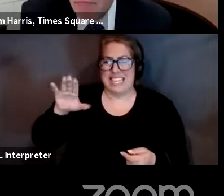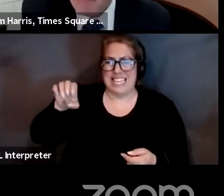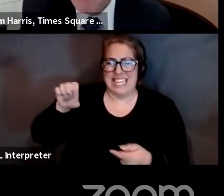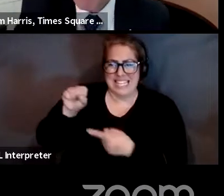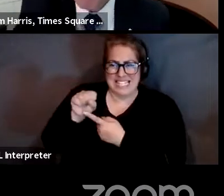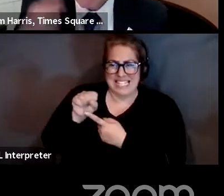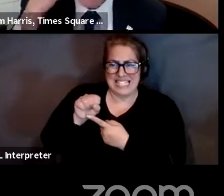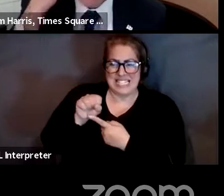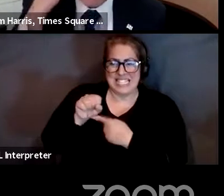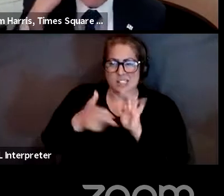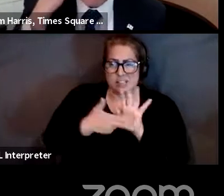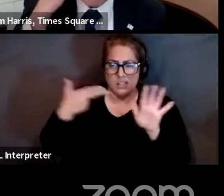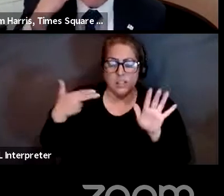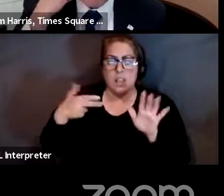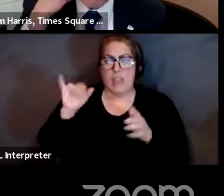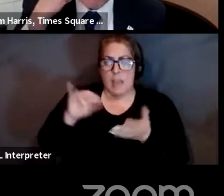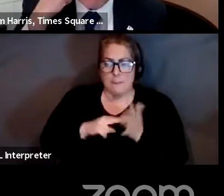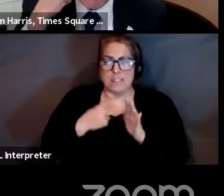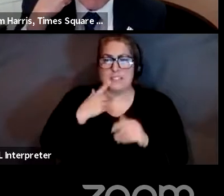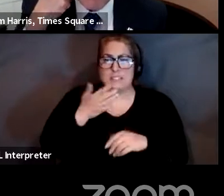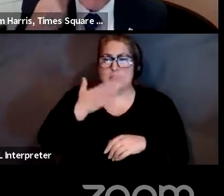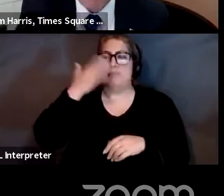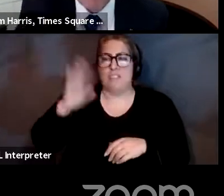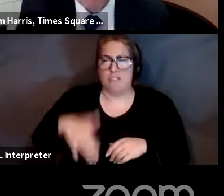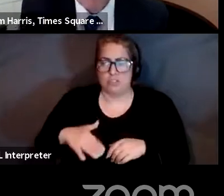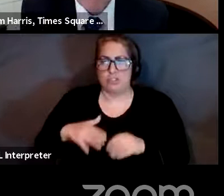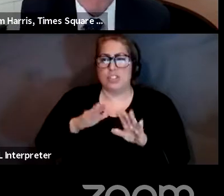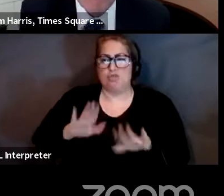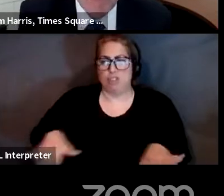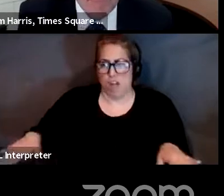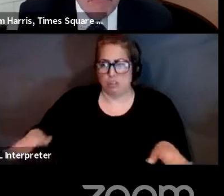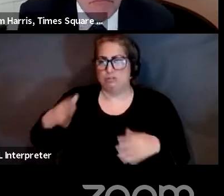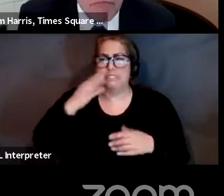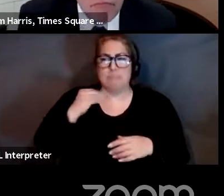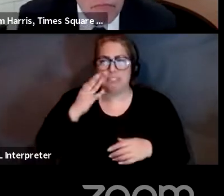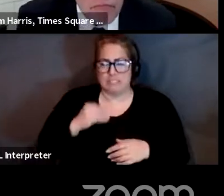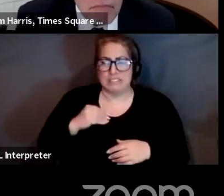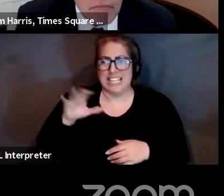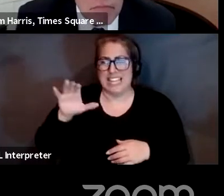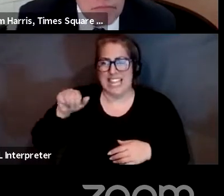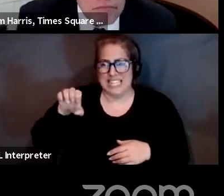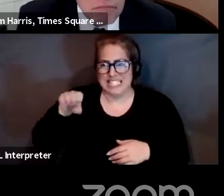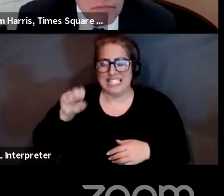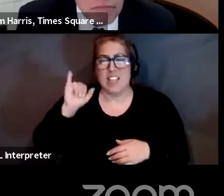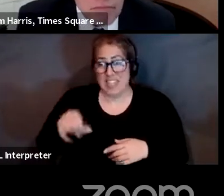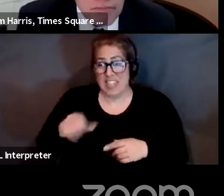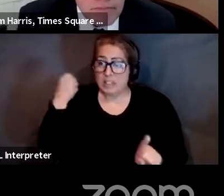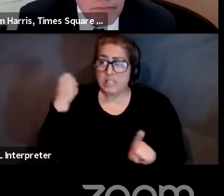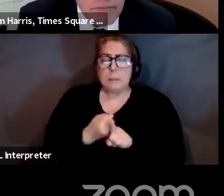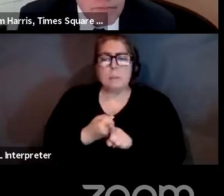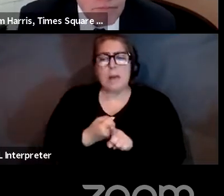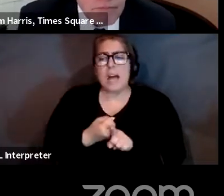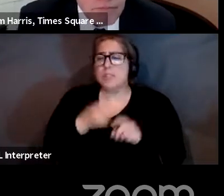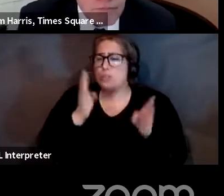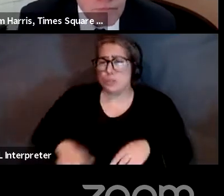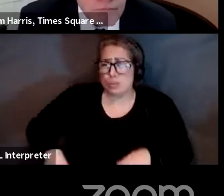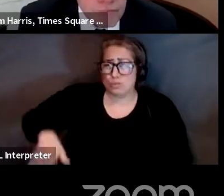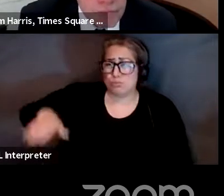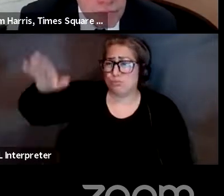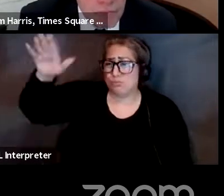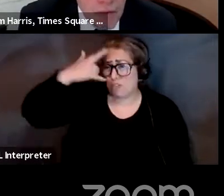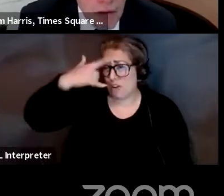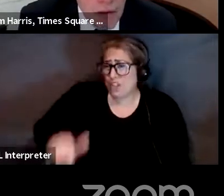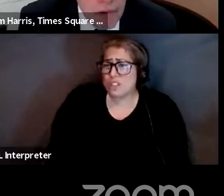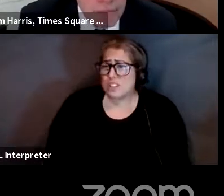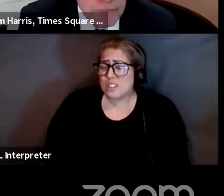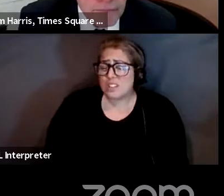the clinical name. And that can have a long lasting impact on somebody's trajectory. So it's really important that we think about that. And